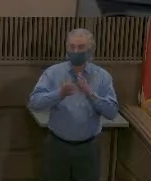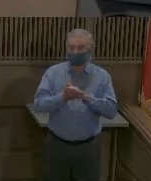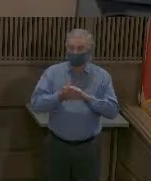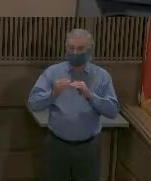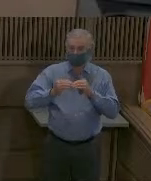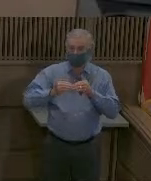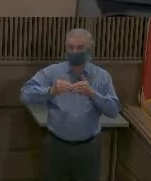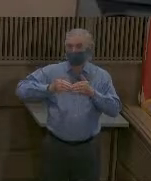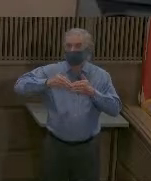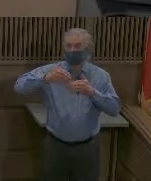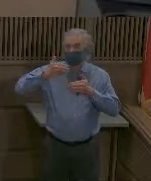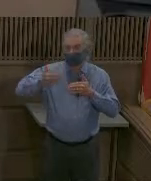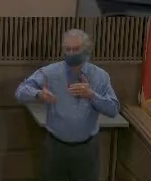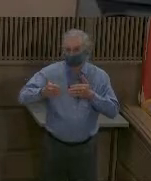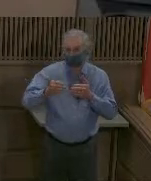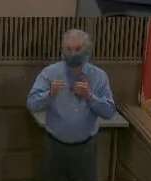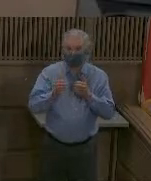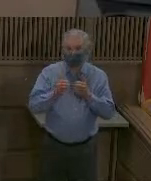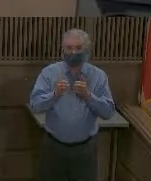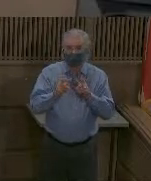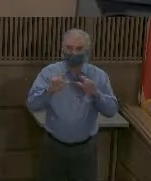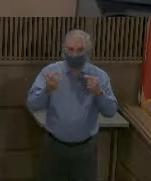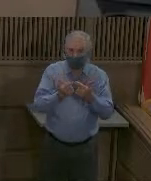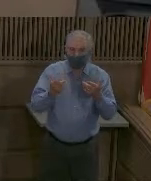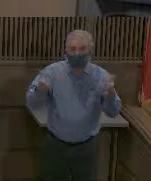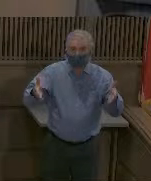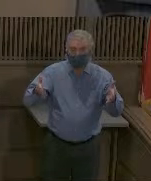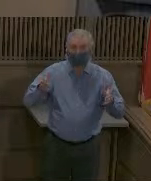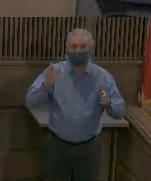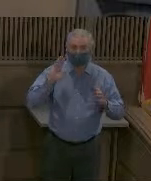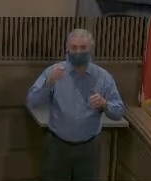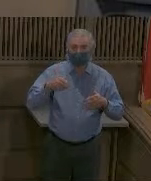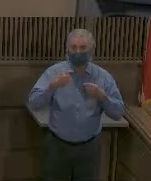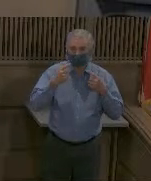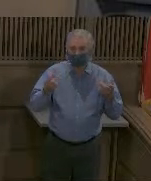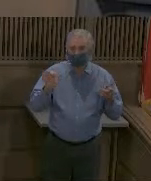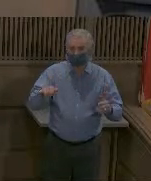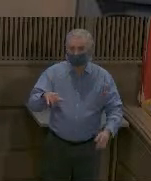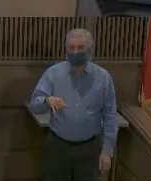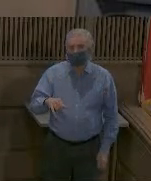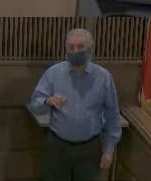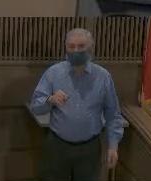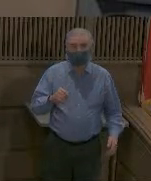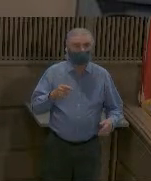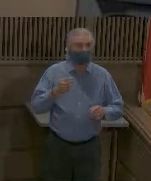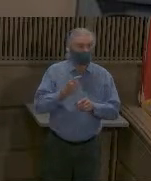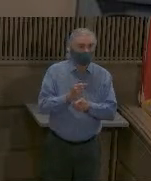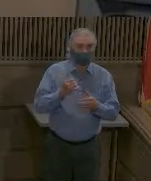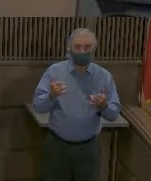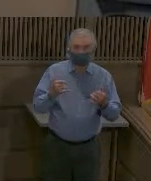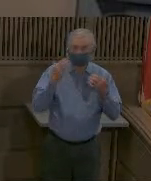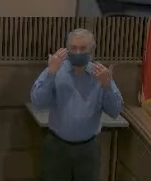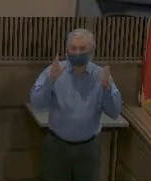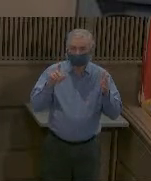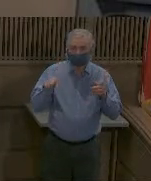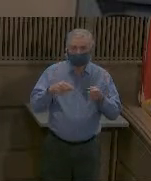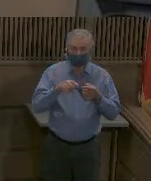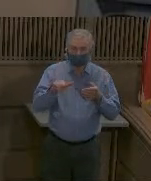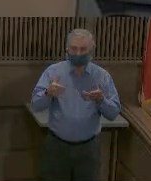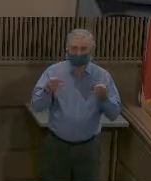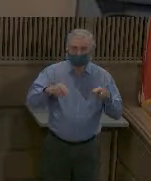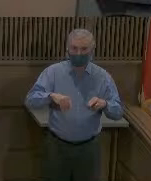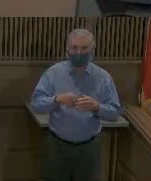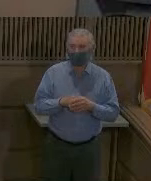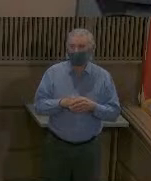accordingly. And hopefully that will not be, but a few more days, but we don't know. The same with our vaccinations effort. We will keep